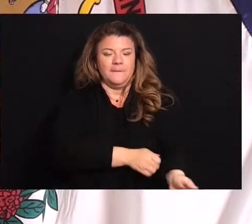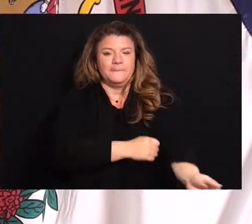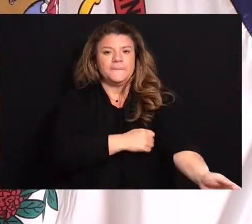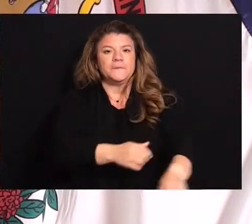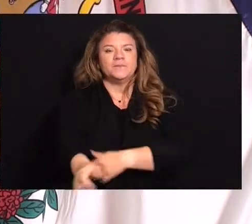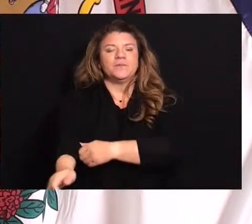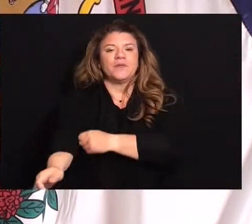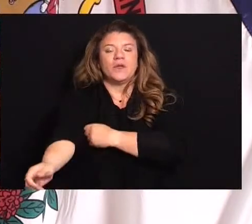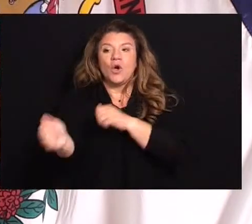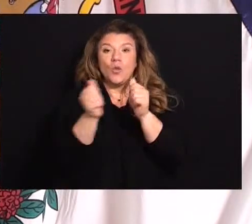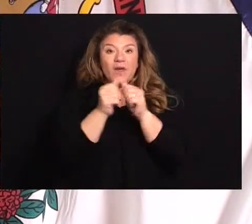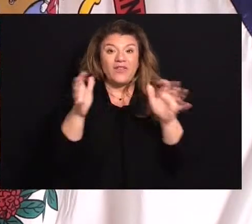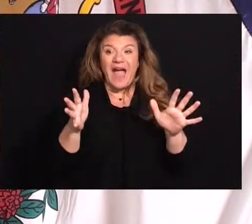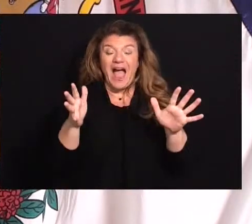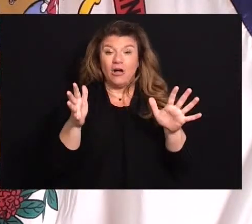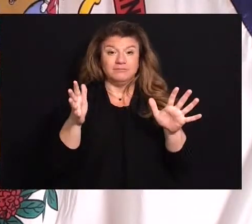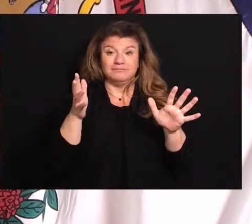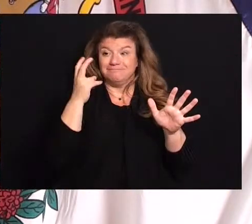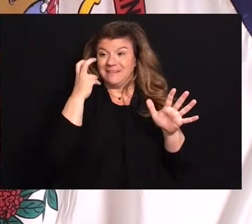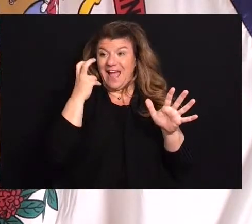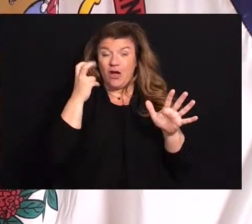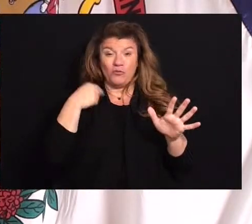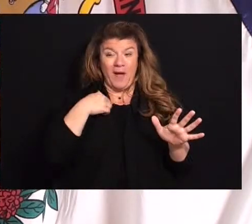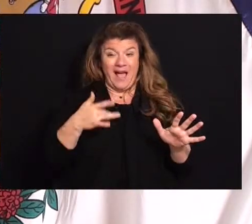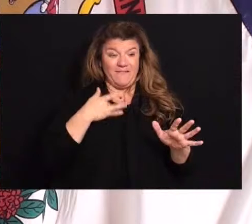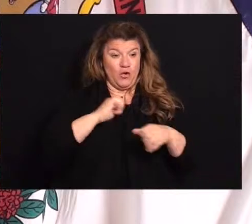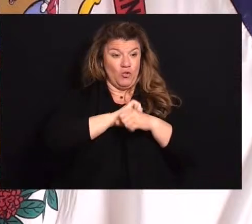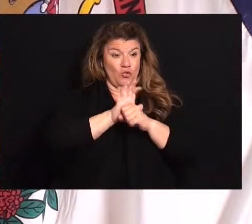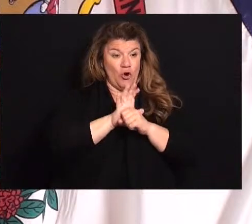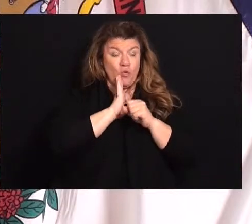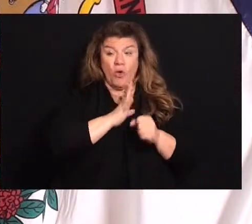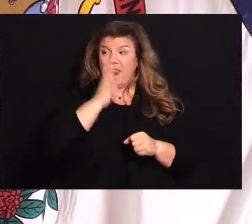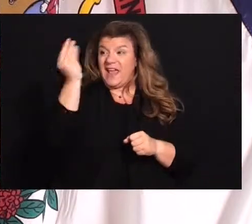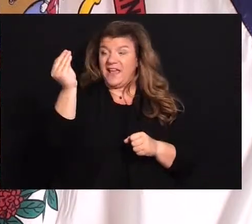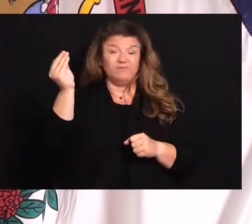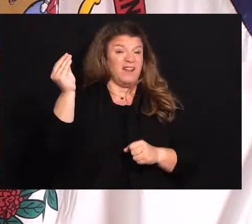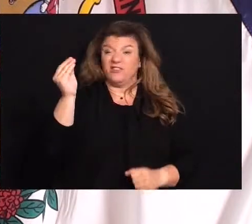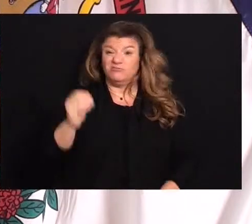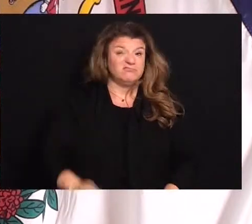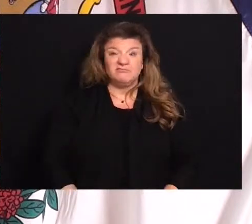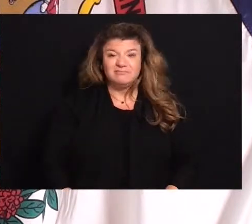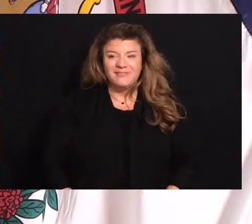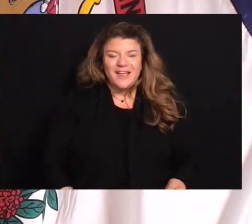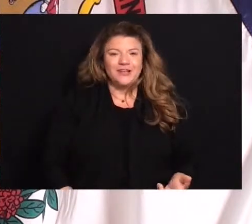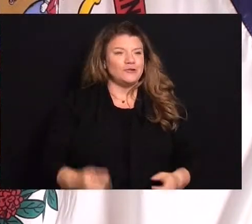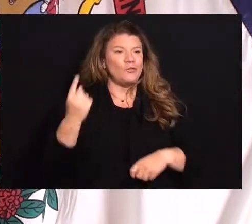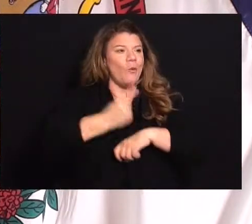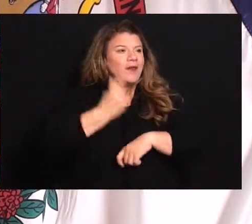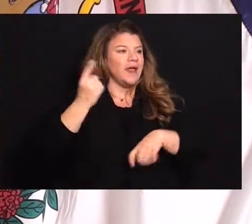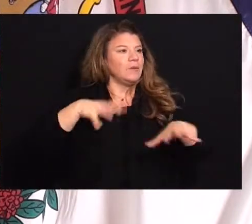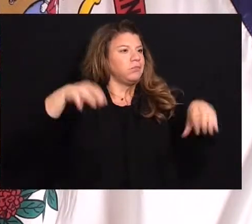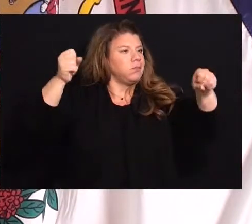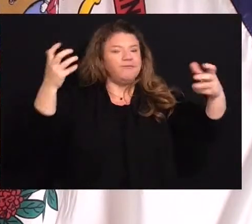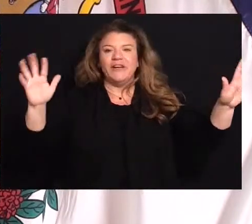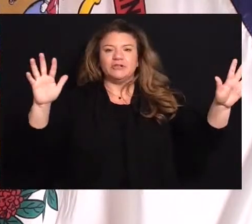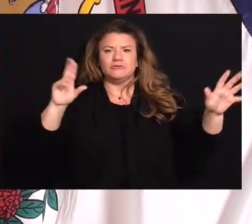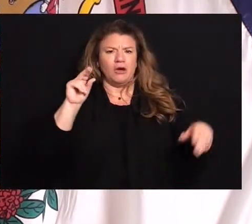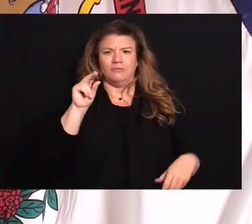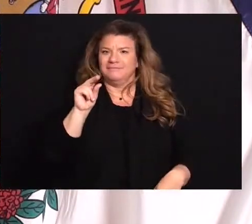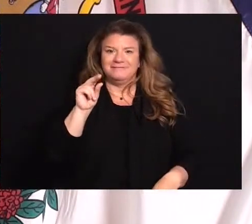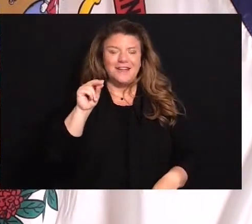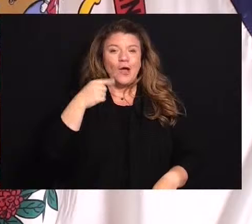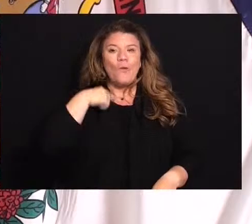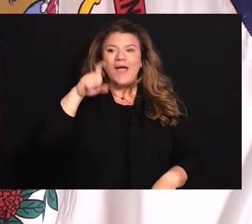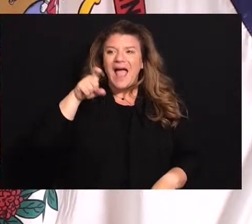question whatsoever, I don't think this thing's going to leave. I don't think this thing is just miraculously going to evaporate. I think we